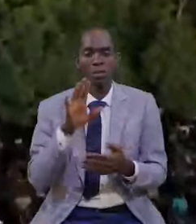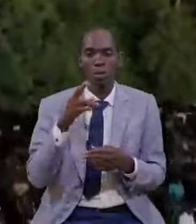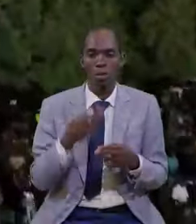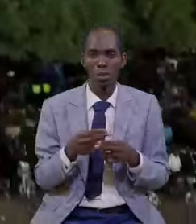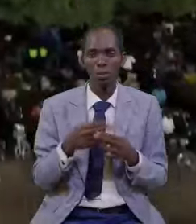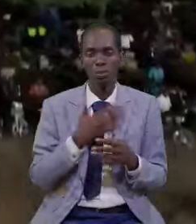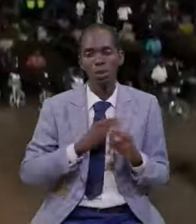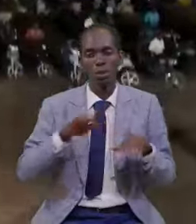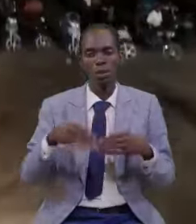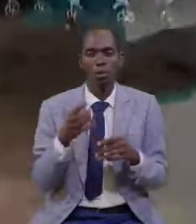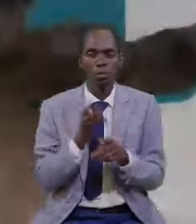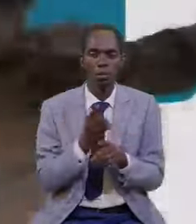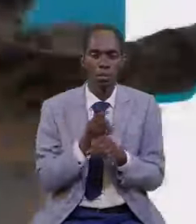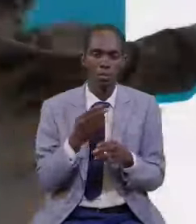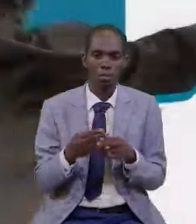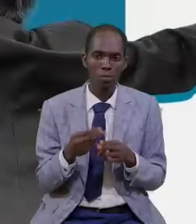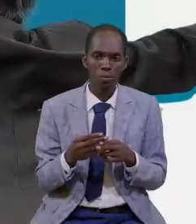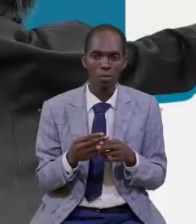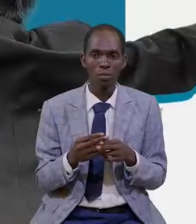your phone number.